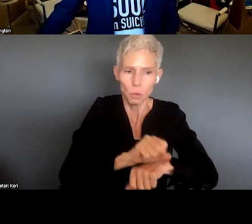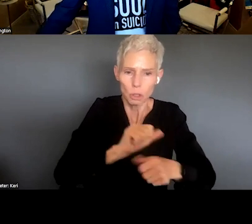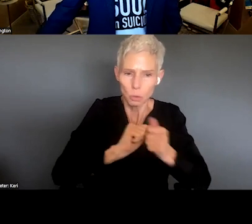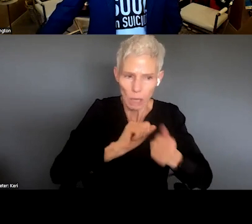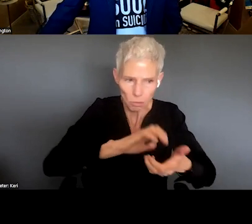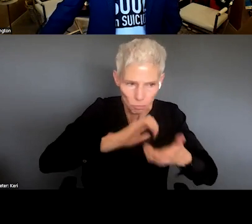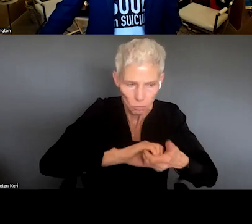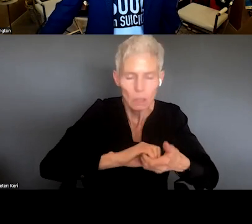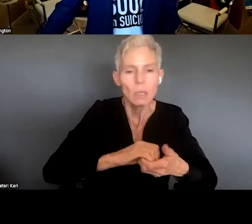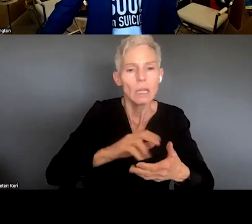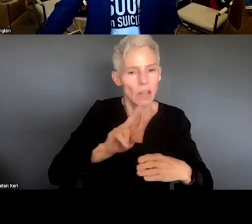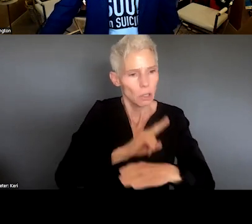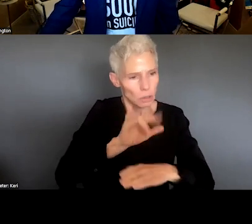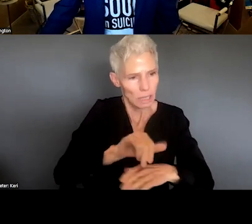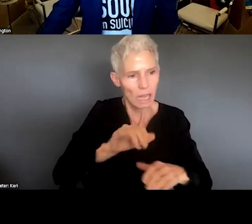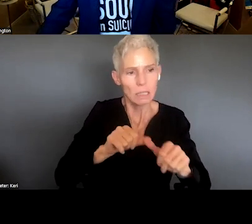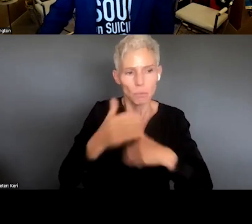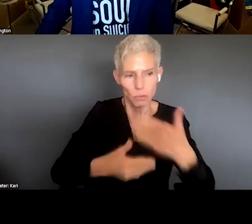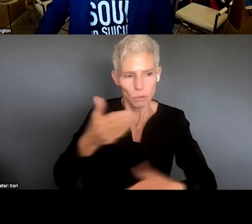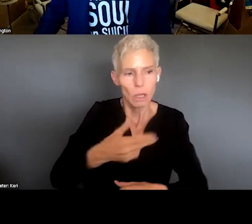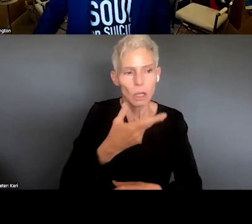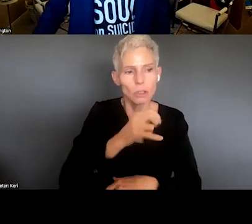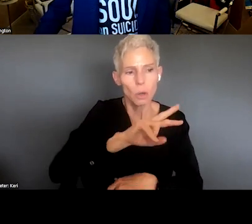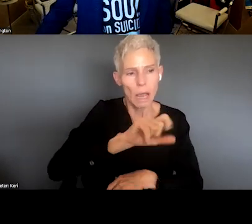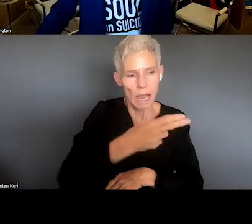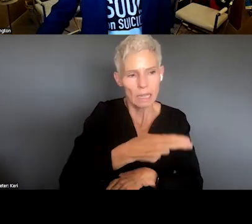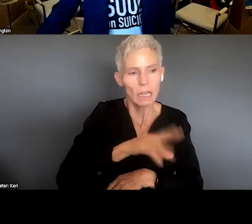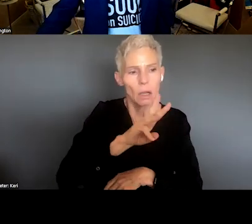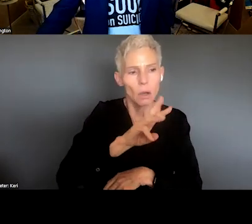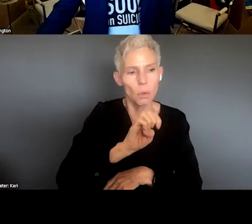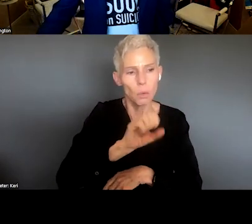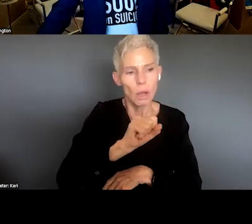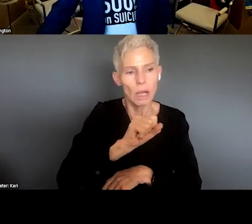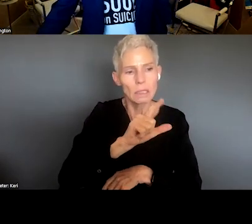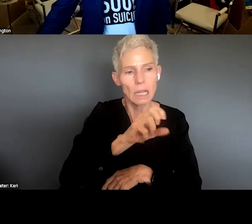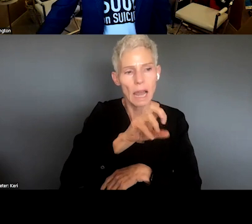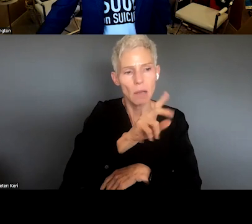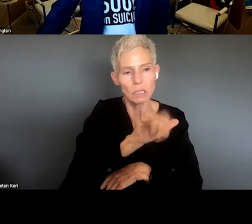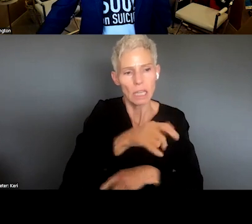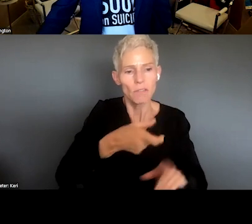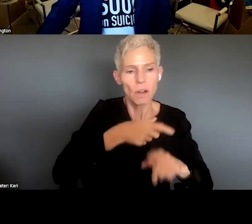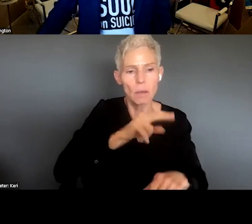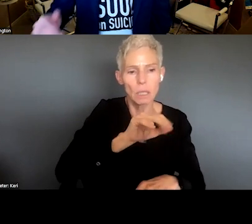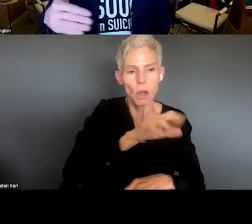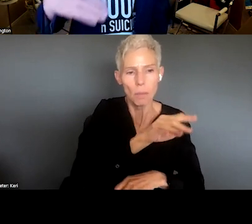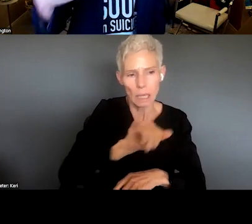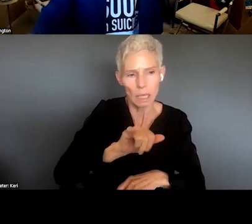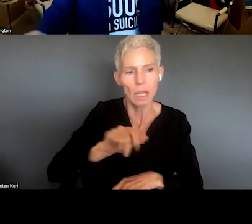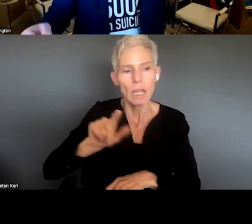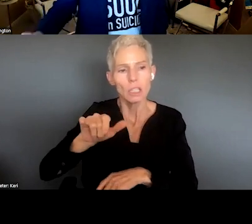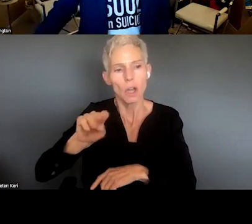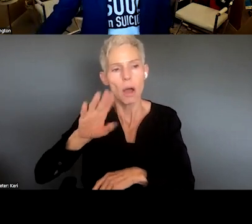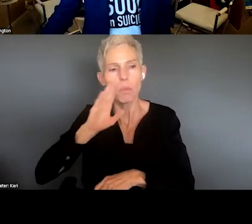move things forward, and Hannah Wesolowski from NAMI will take the affirmative on that. Tom Betlock will take the negative. I mean, he's not going to say we shouldn't